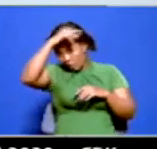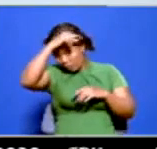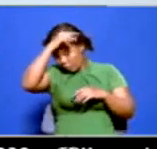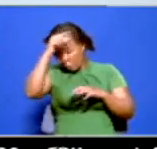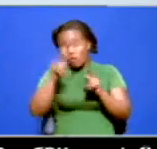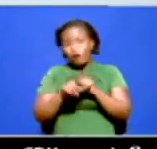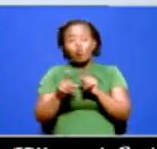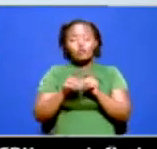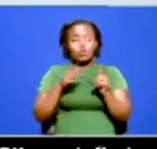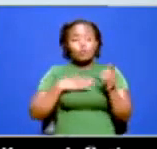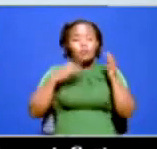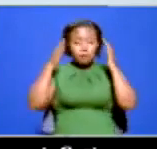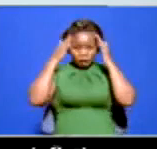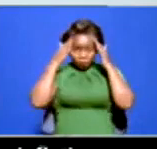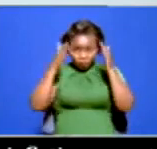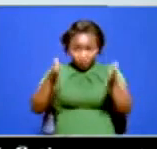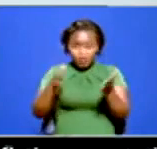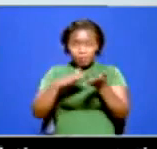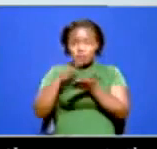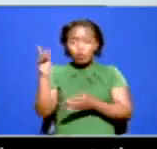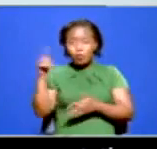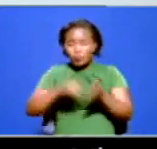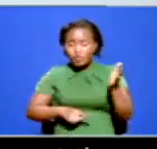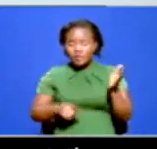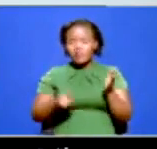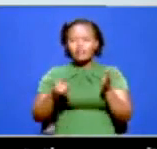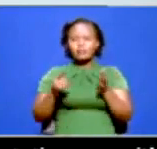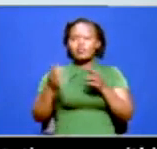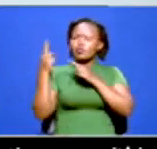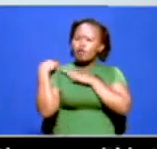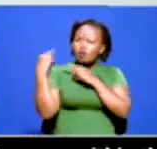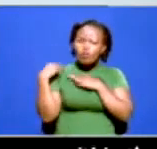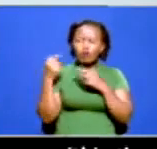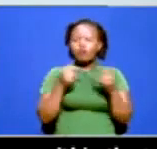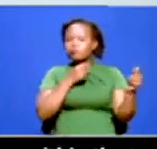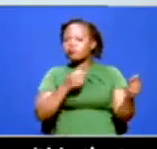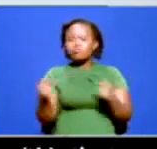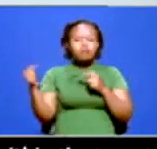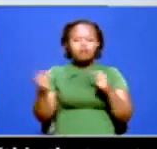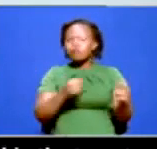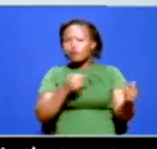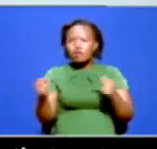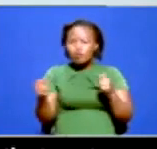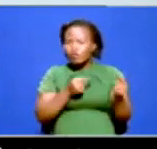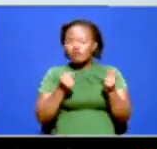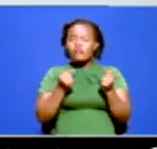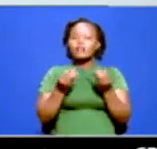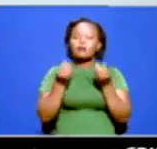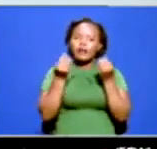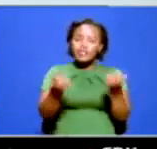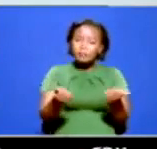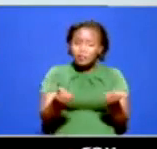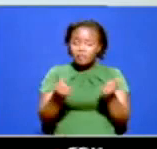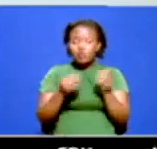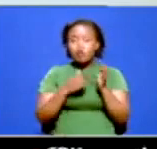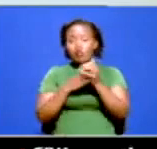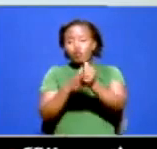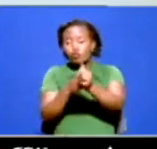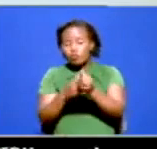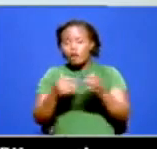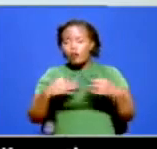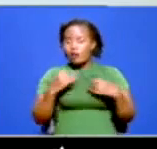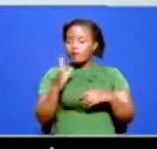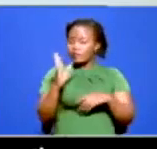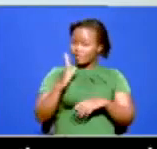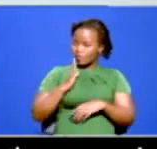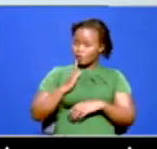at the role of conflict management, particularly by the collective security institutions